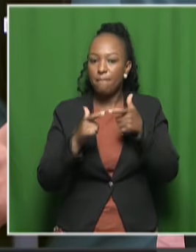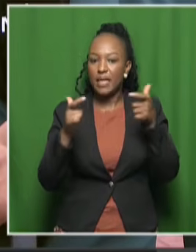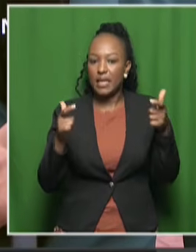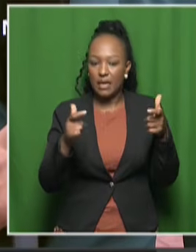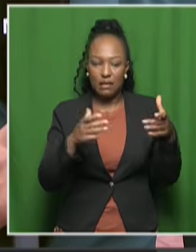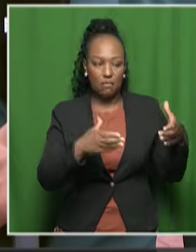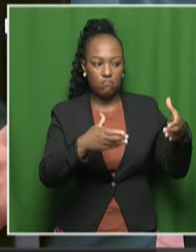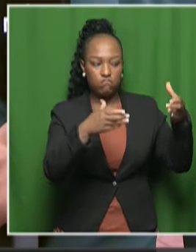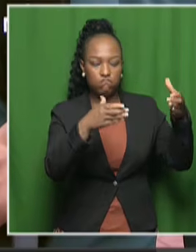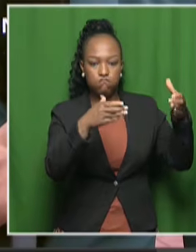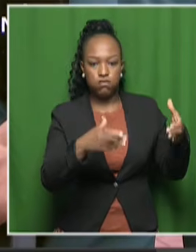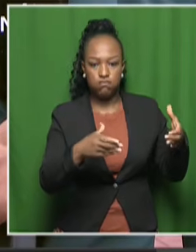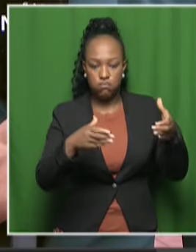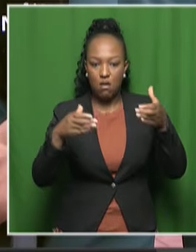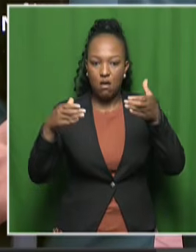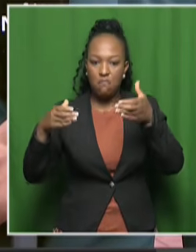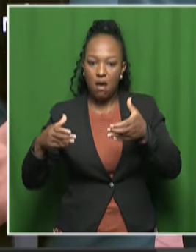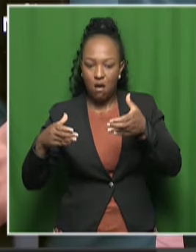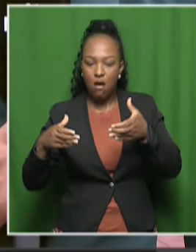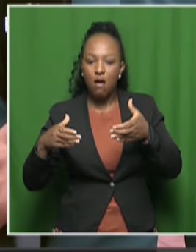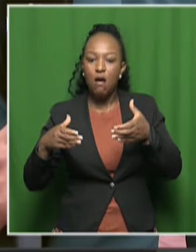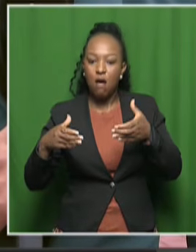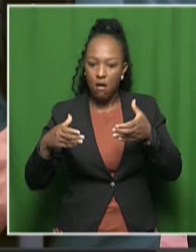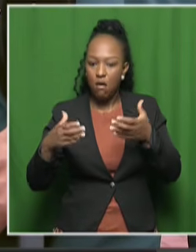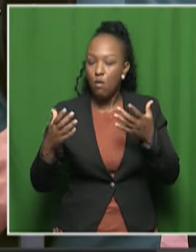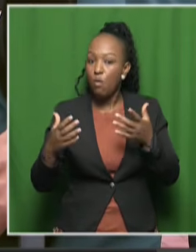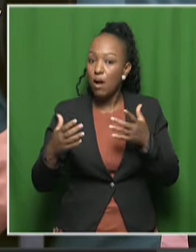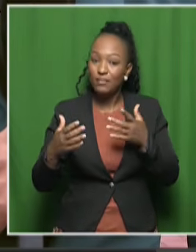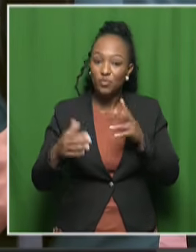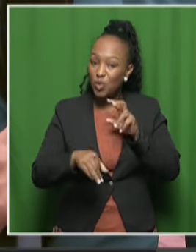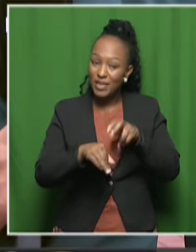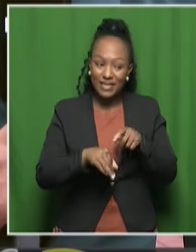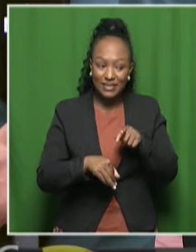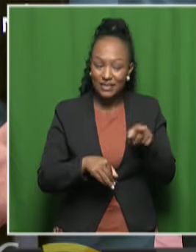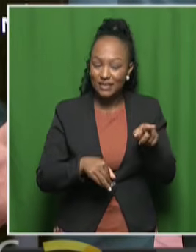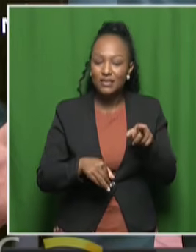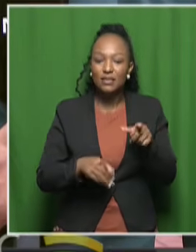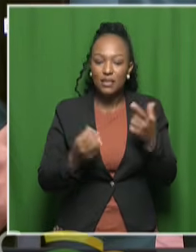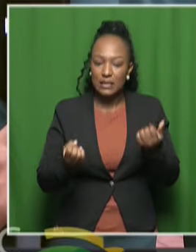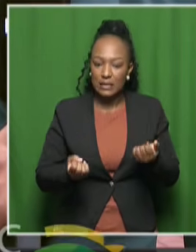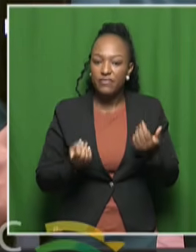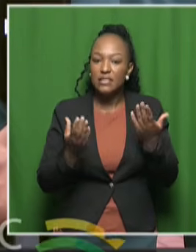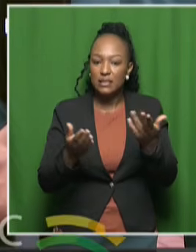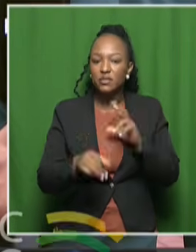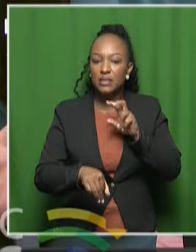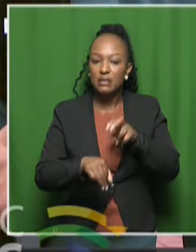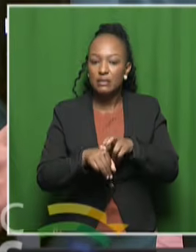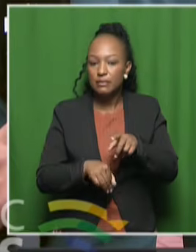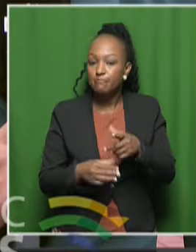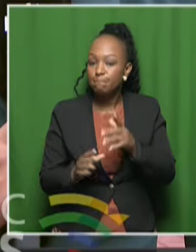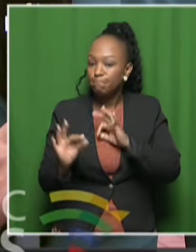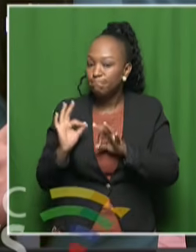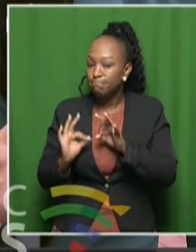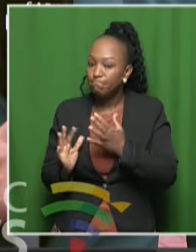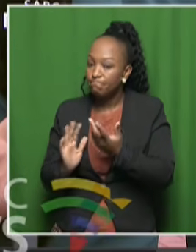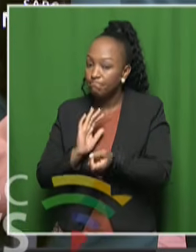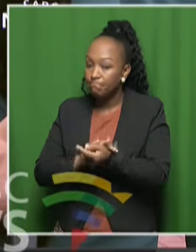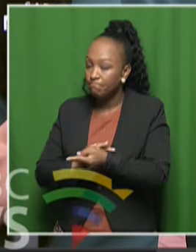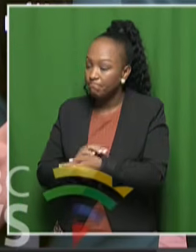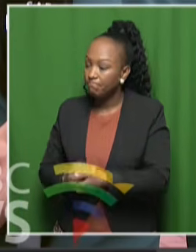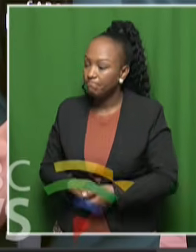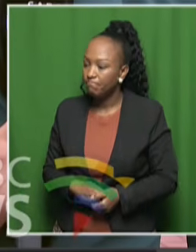basically saying this is not what's needed. There's service delivery issues that should be prioritized. But perhaps talk to us about what's going on.